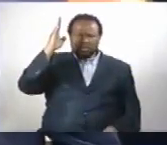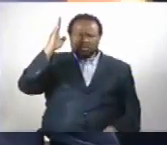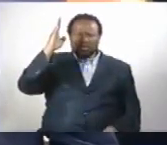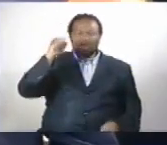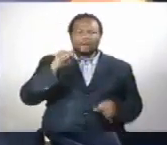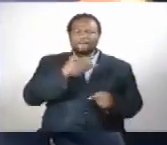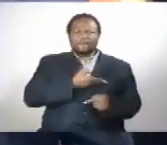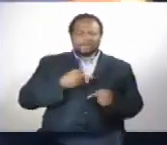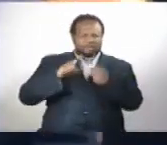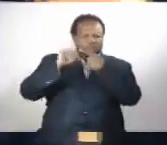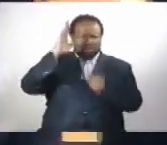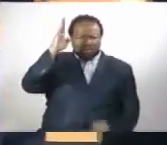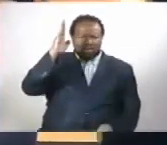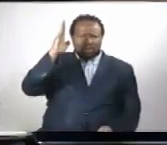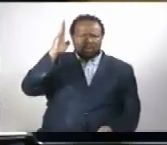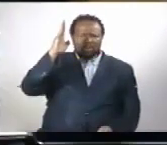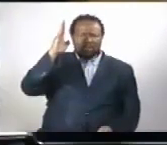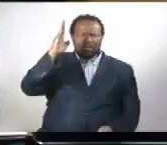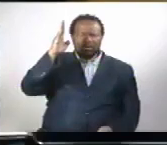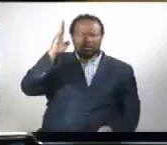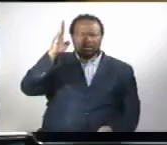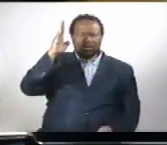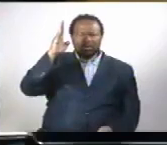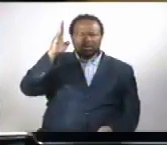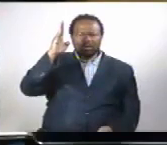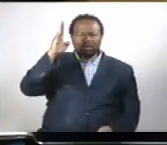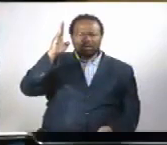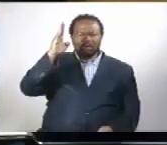Madam Speaker, on a point of order.